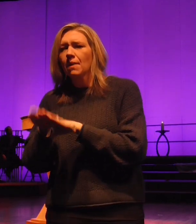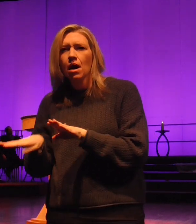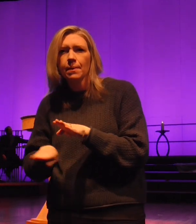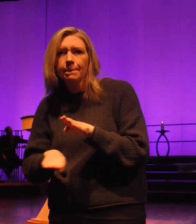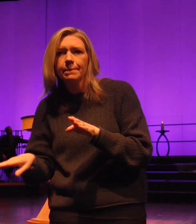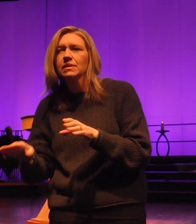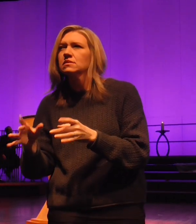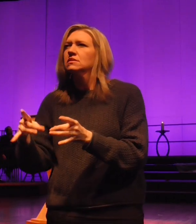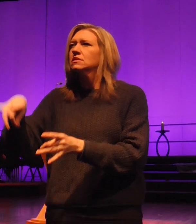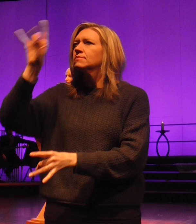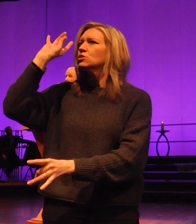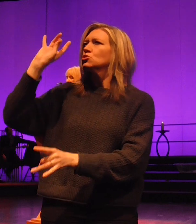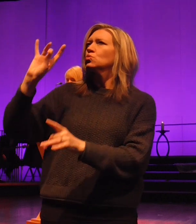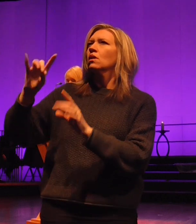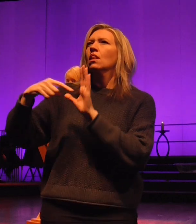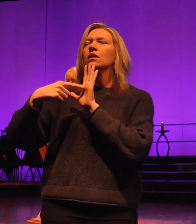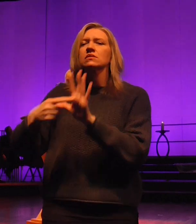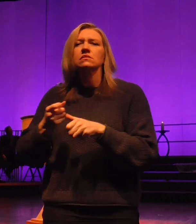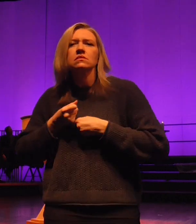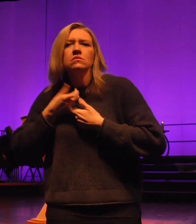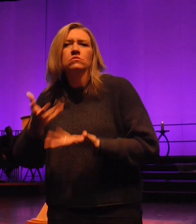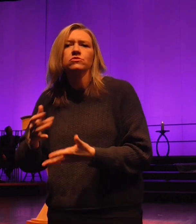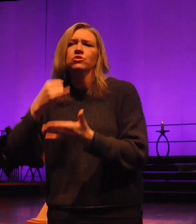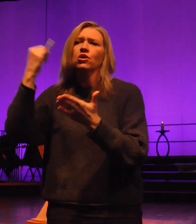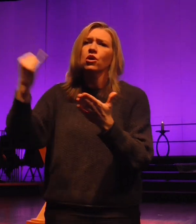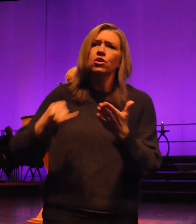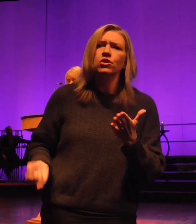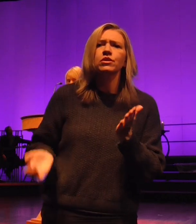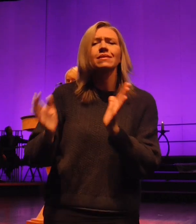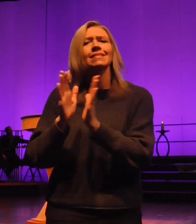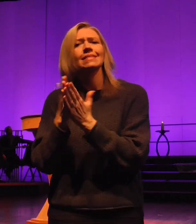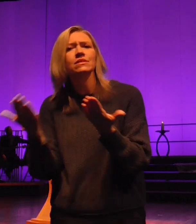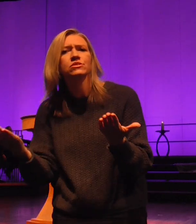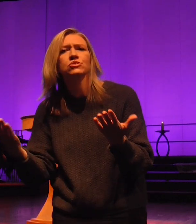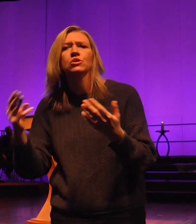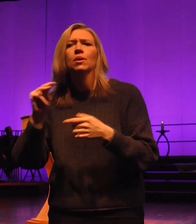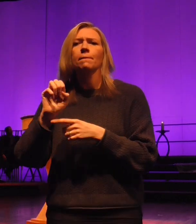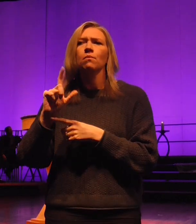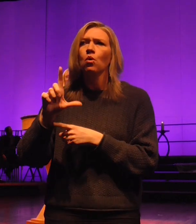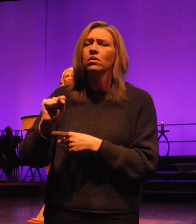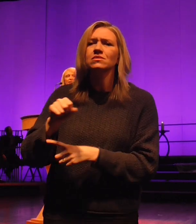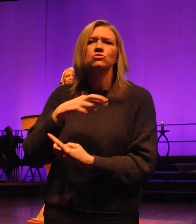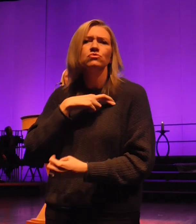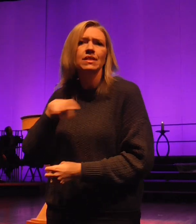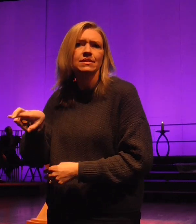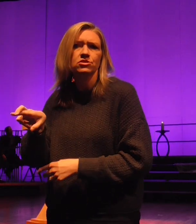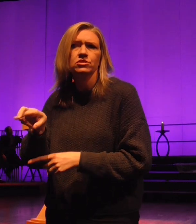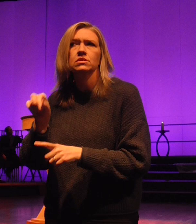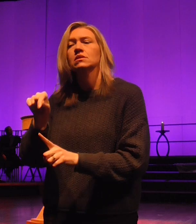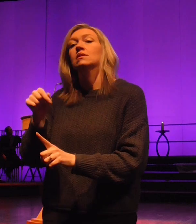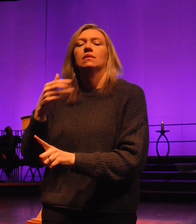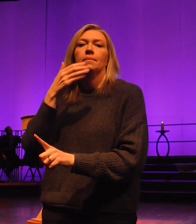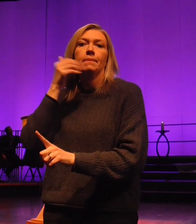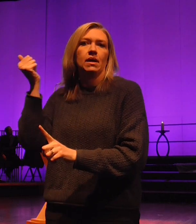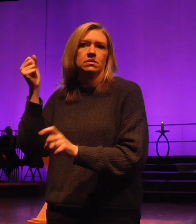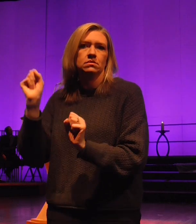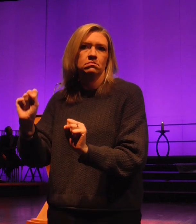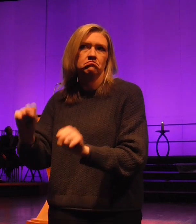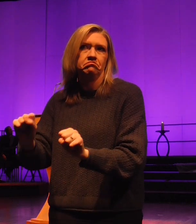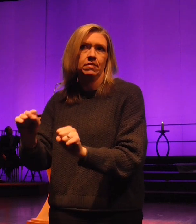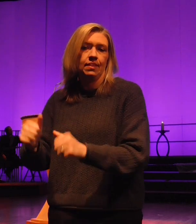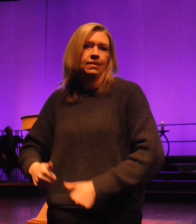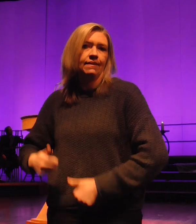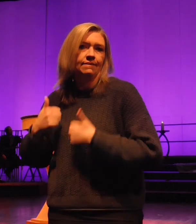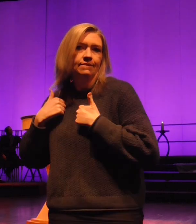ends expressed in art, literature, morals, and religion, for which at best we live.